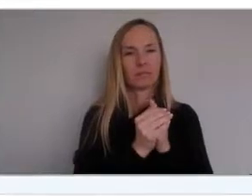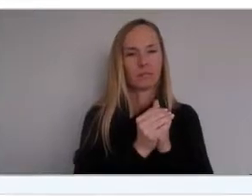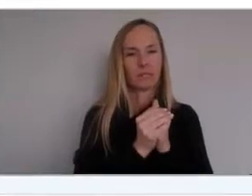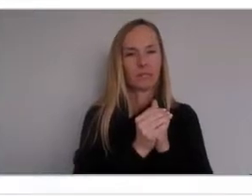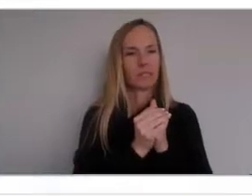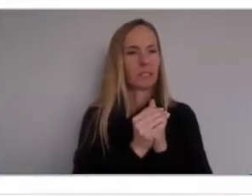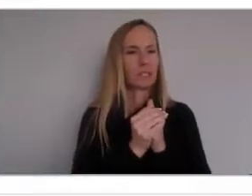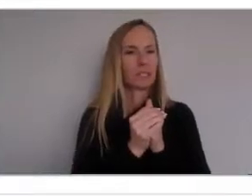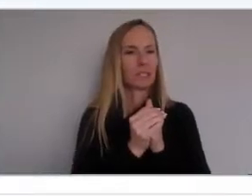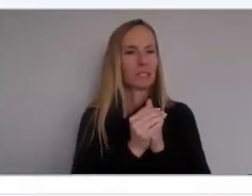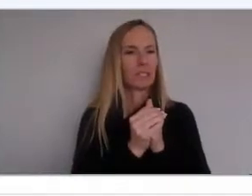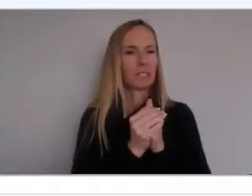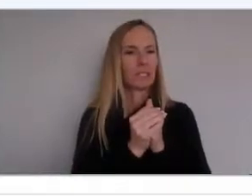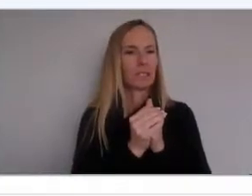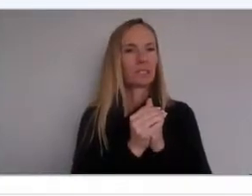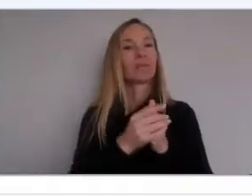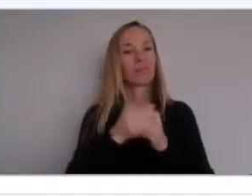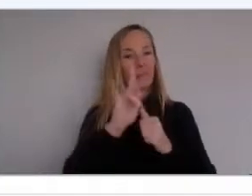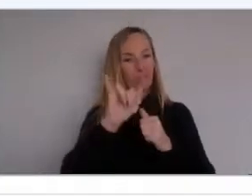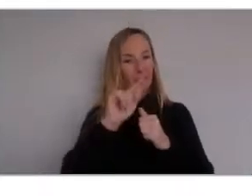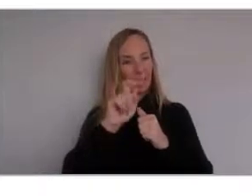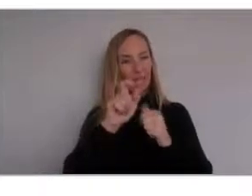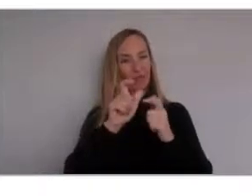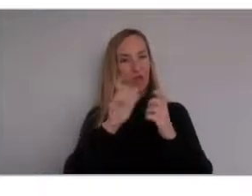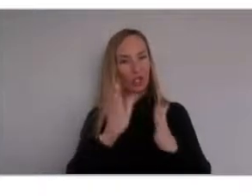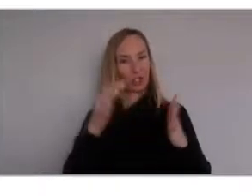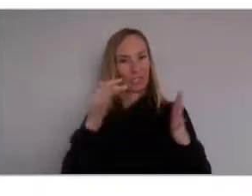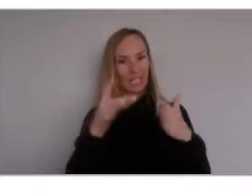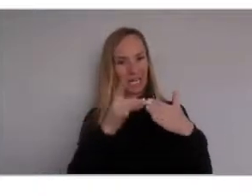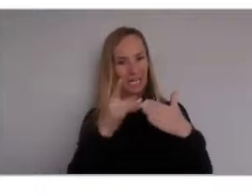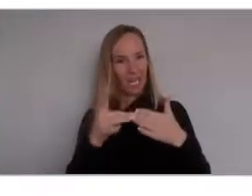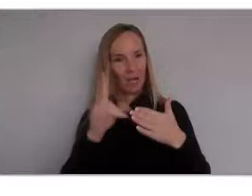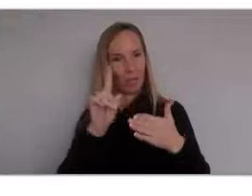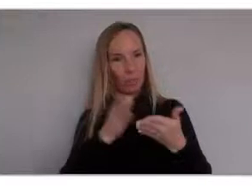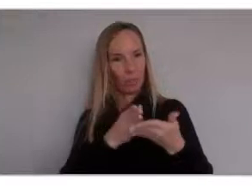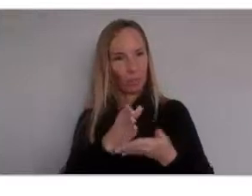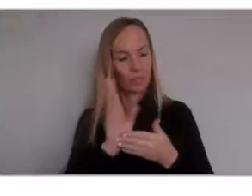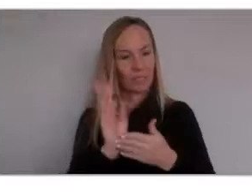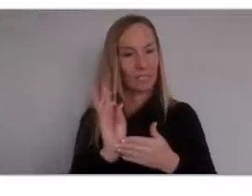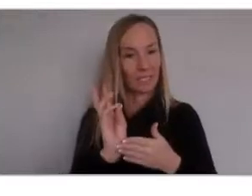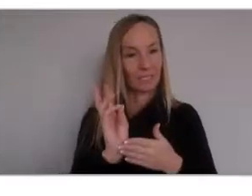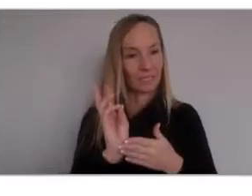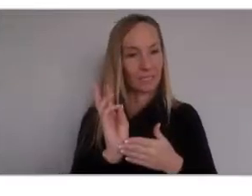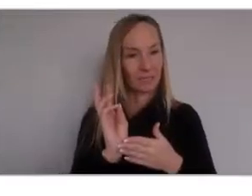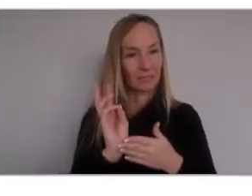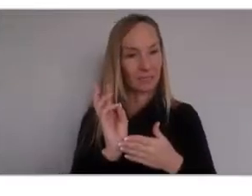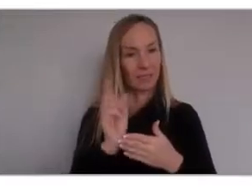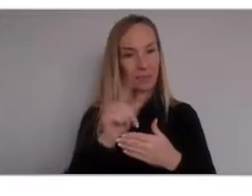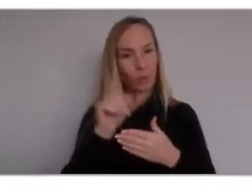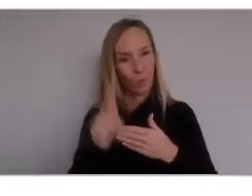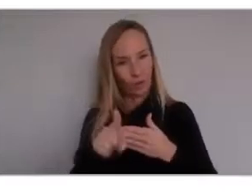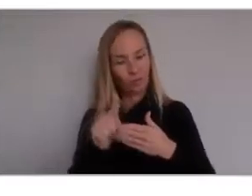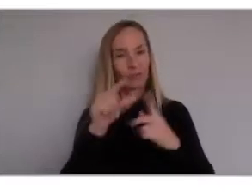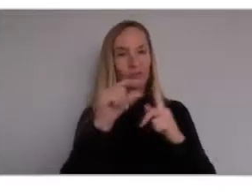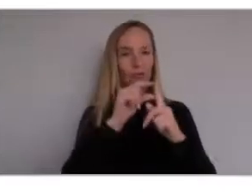too far, you will see Kite Runner Study Guide, chapter 1 through 6. And here are some questions